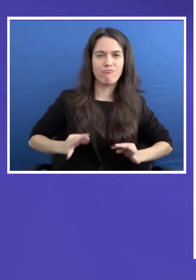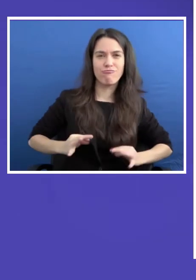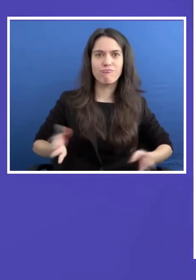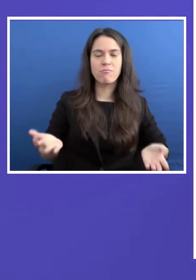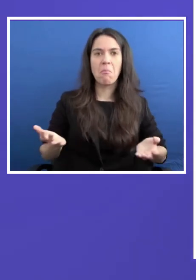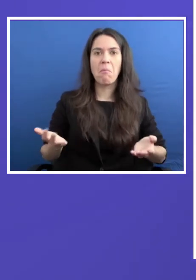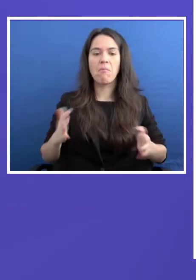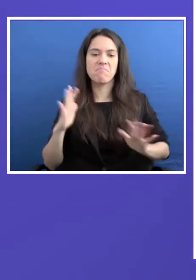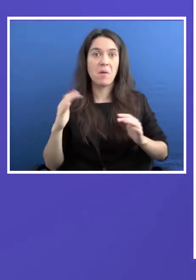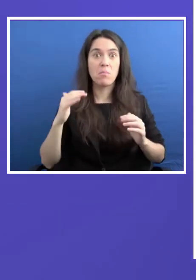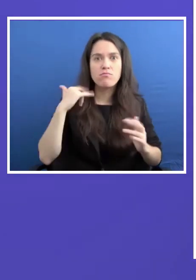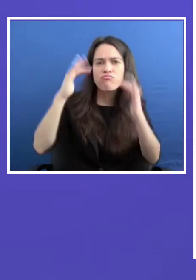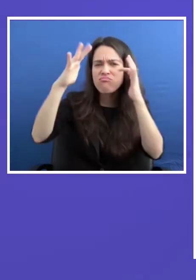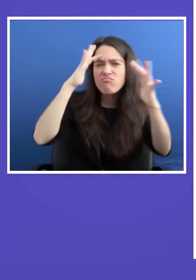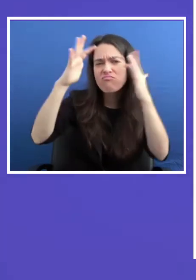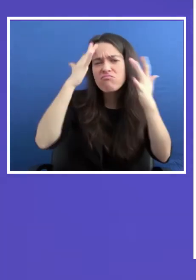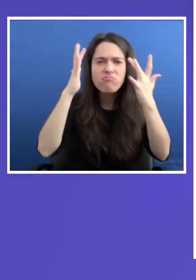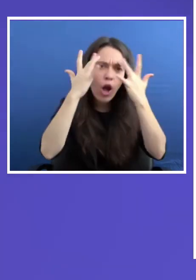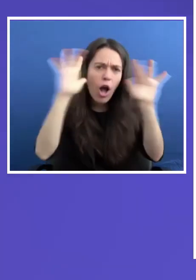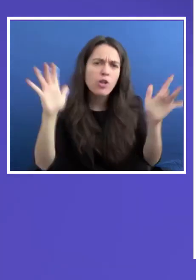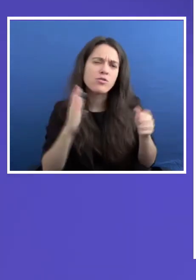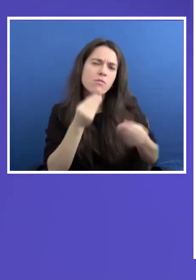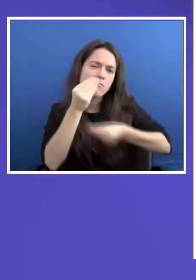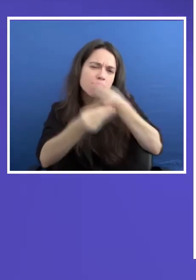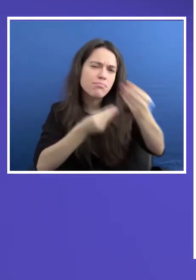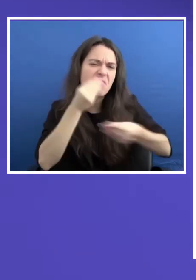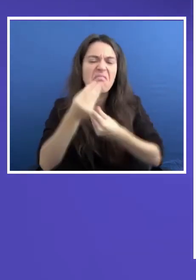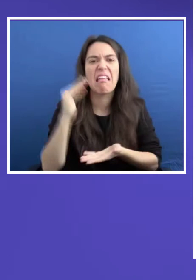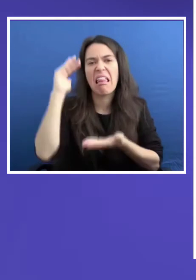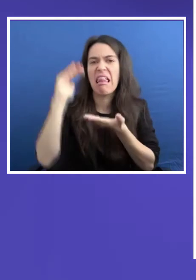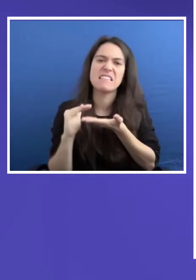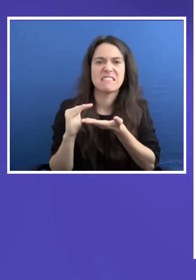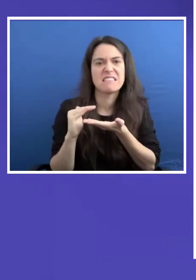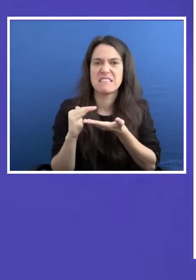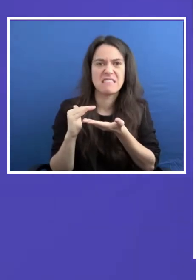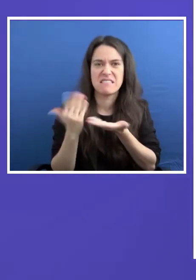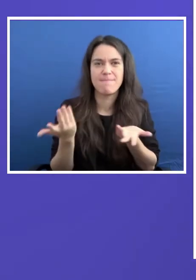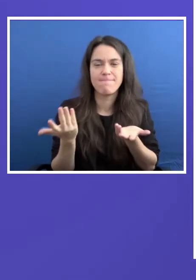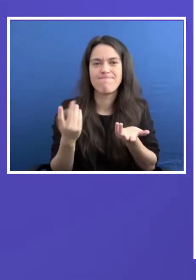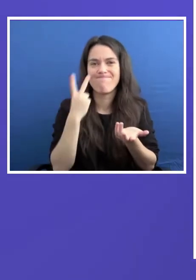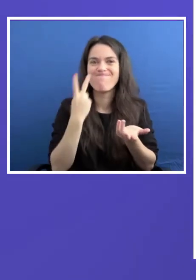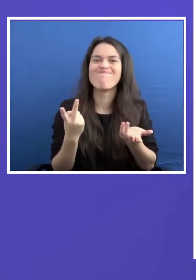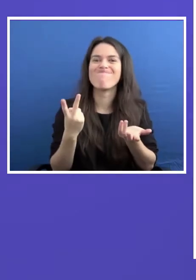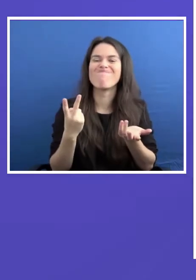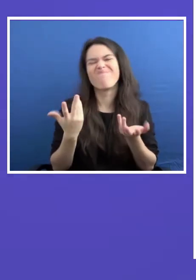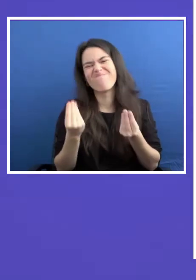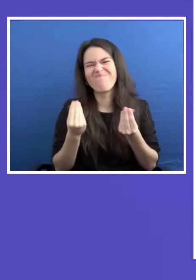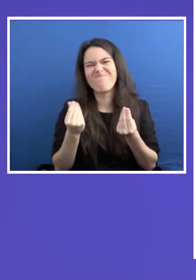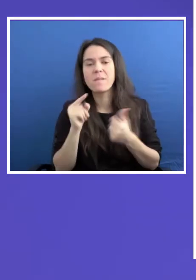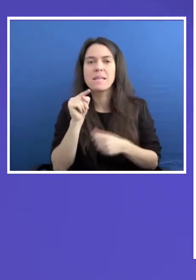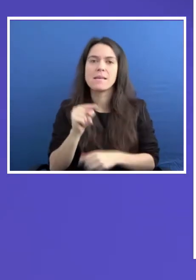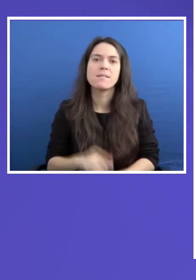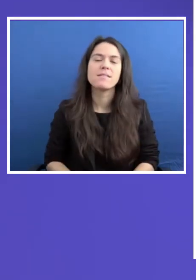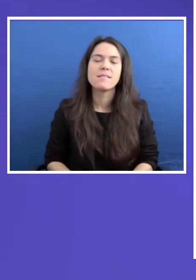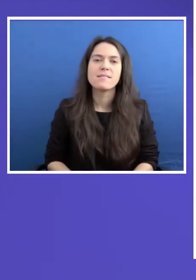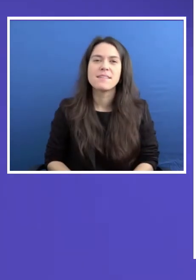thinks or reflects, in order to convey the useful and meaningful messages,